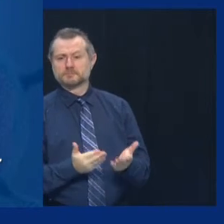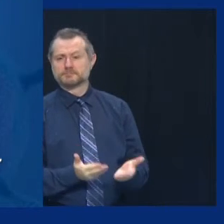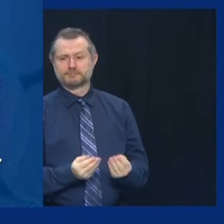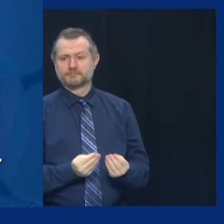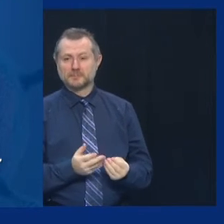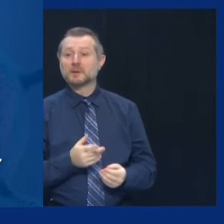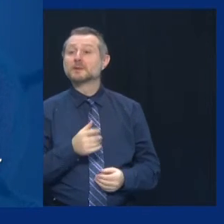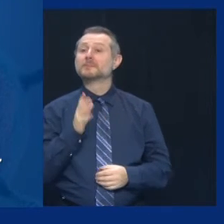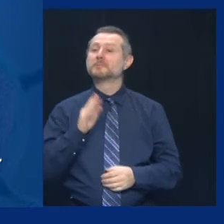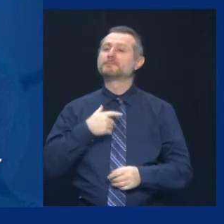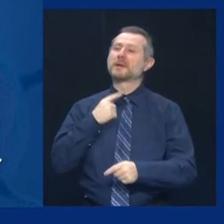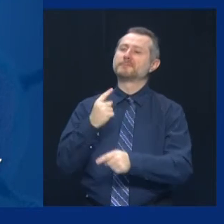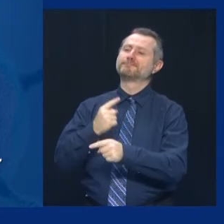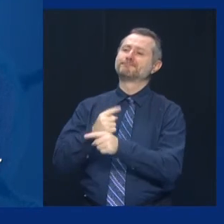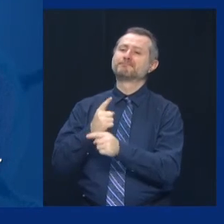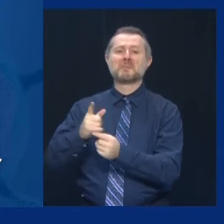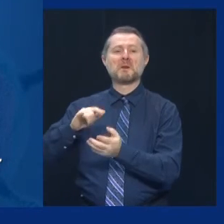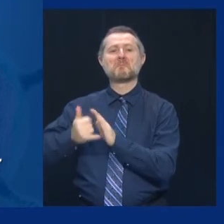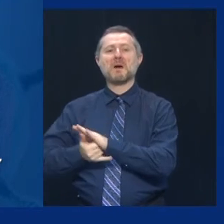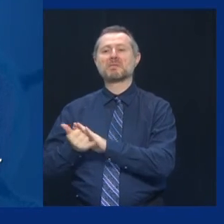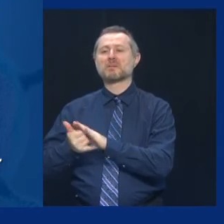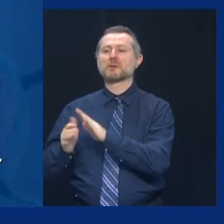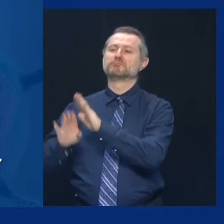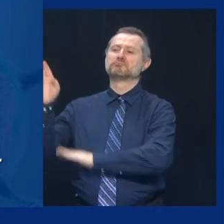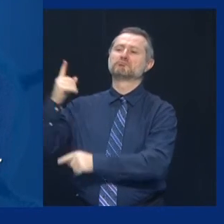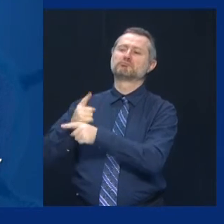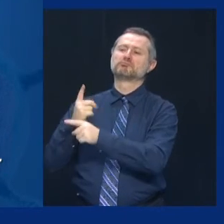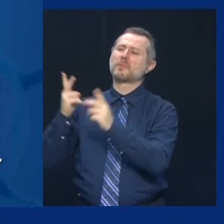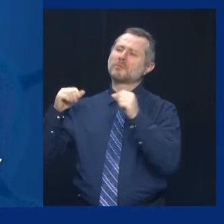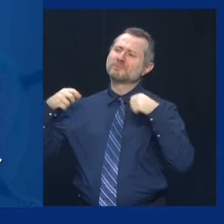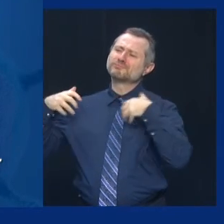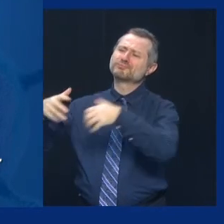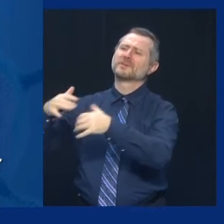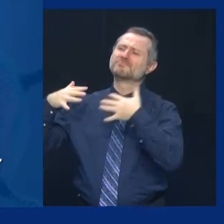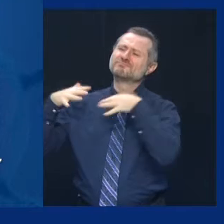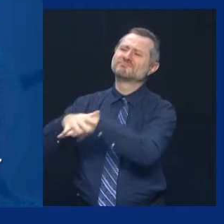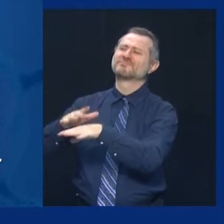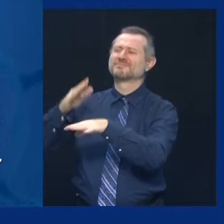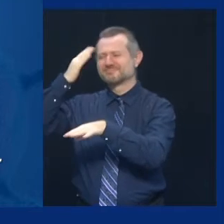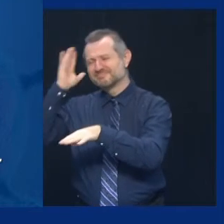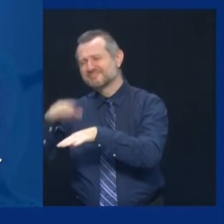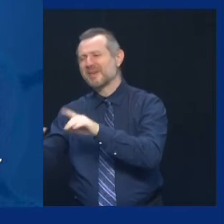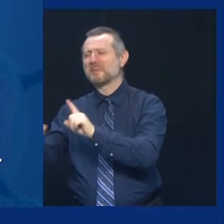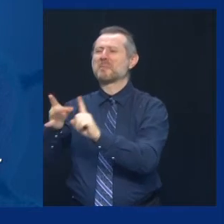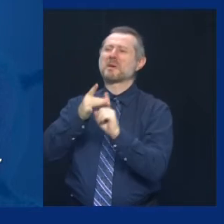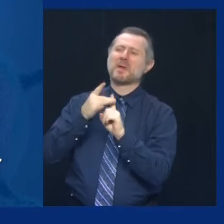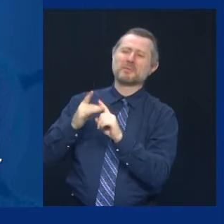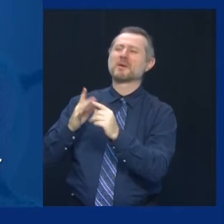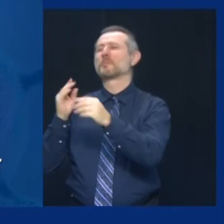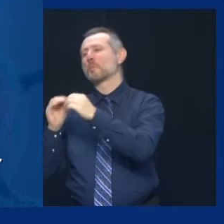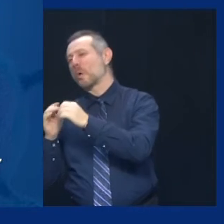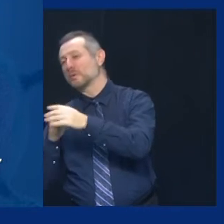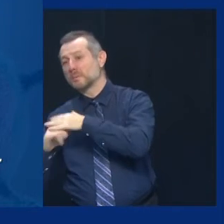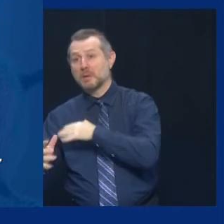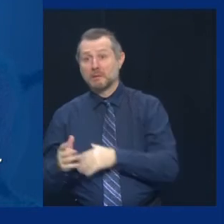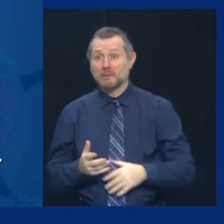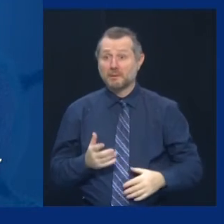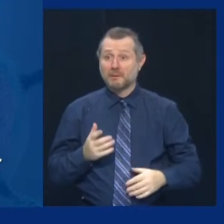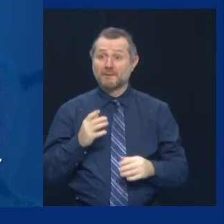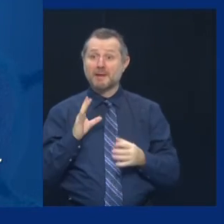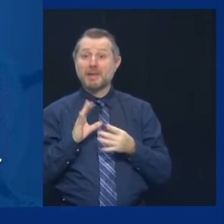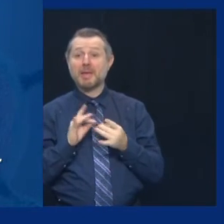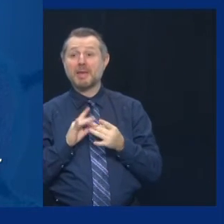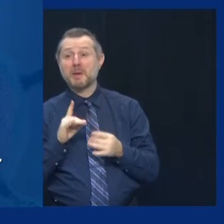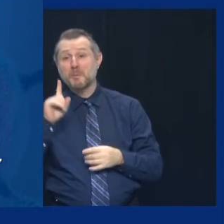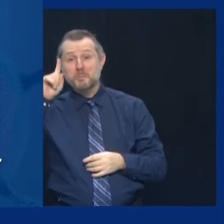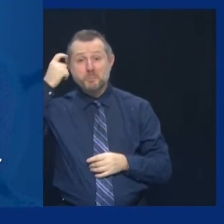more people taking public transportation, more people on the sidewalks. If you said Bronx, Queens, Brooklyn, for those of you not